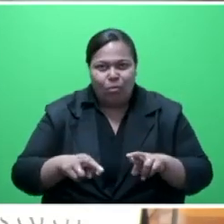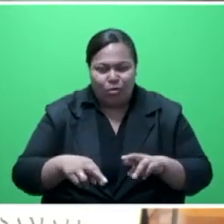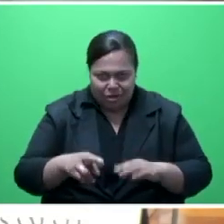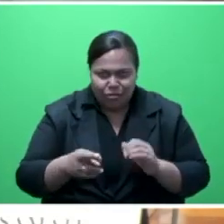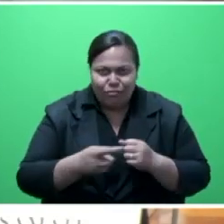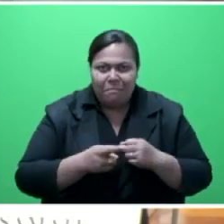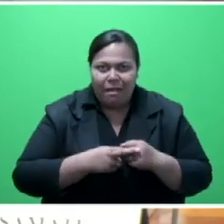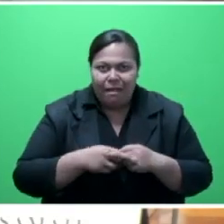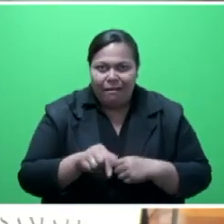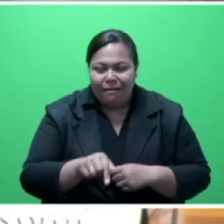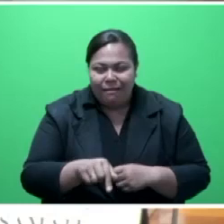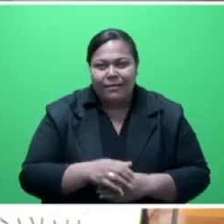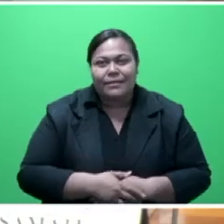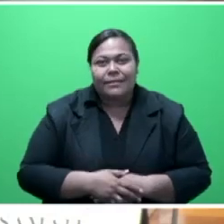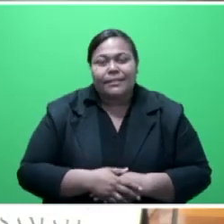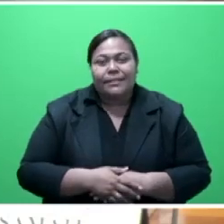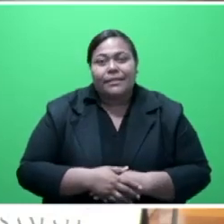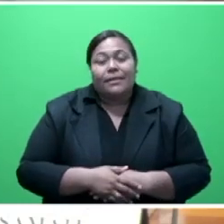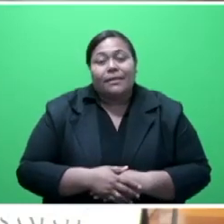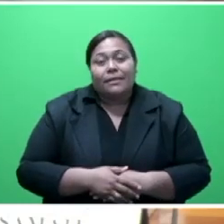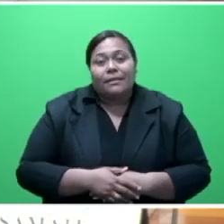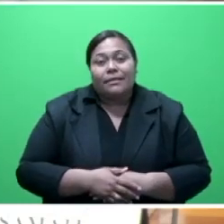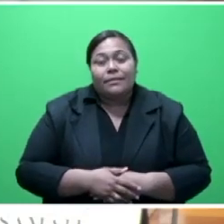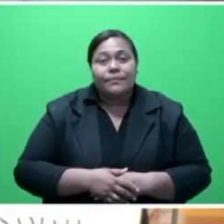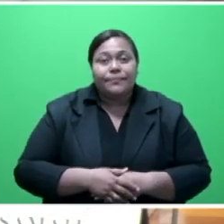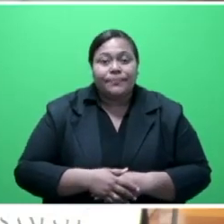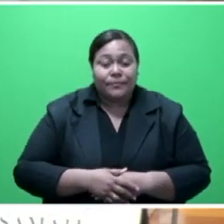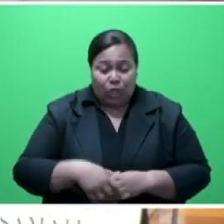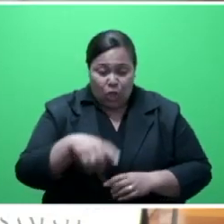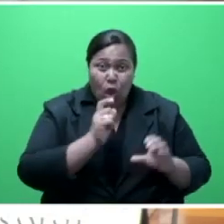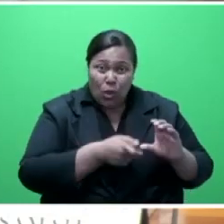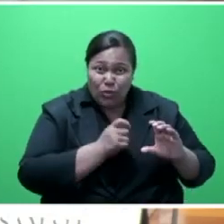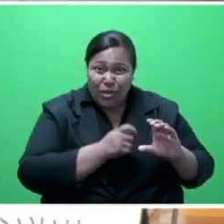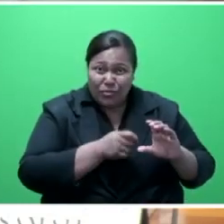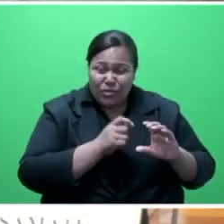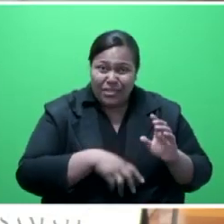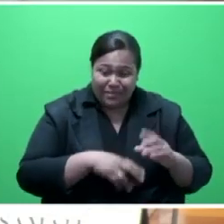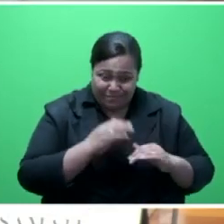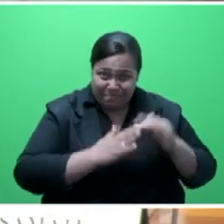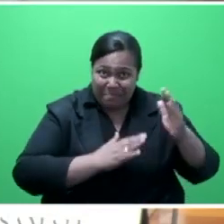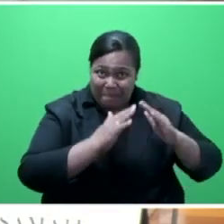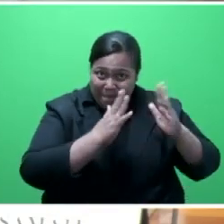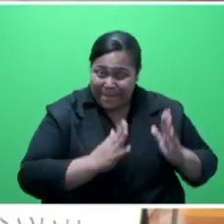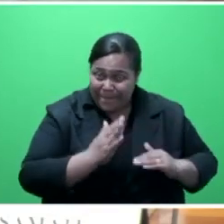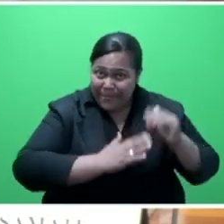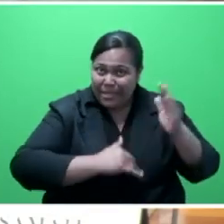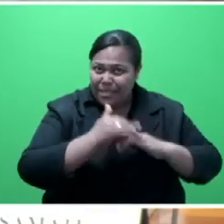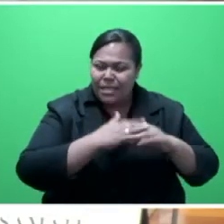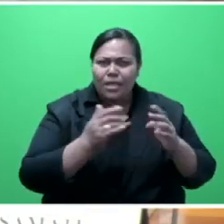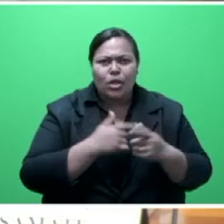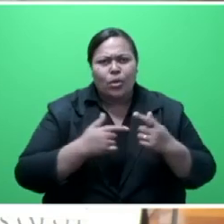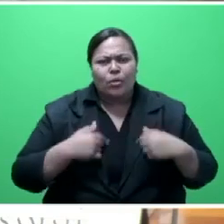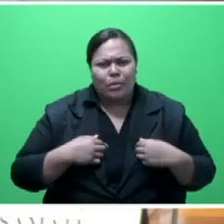To fast-track the progress of construction projects, we've allocated funding for what we call shovel-ready sites. In other words,